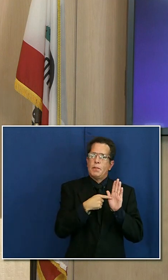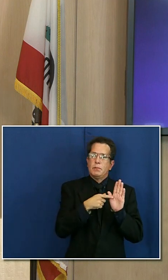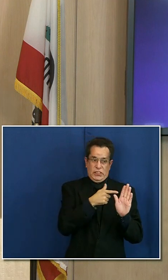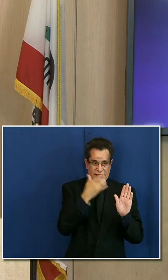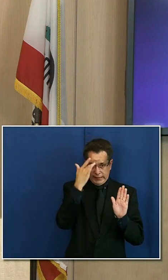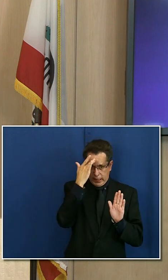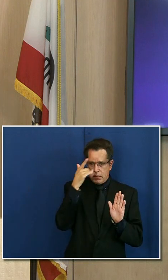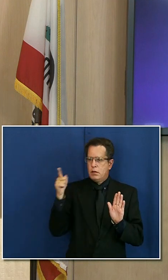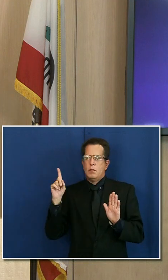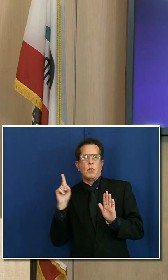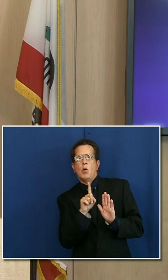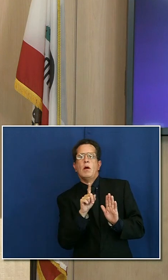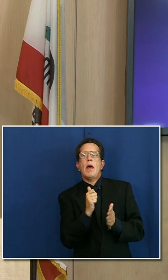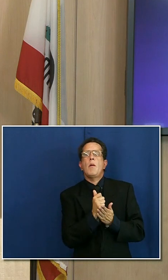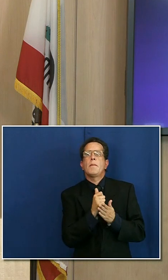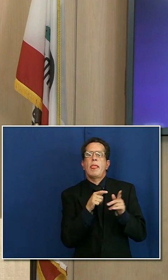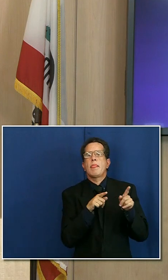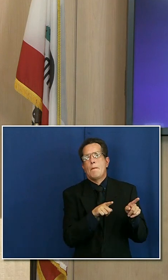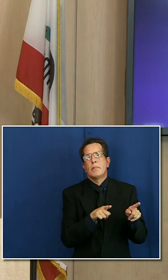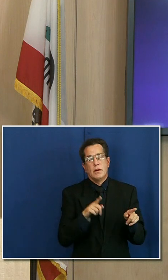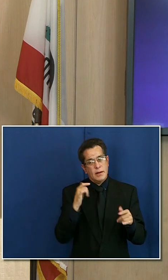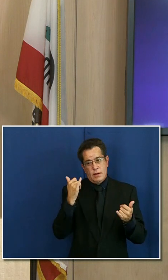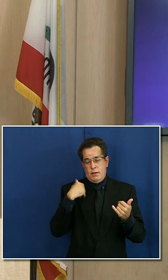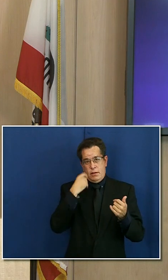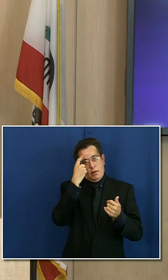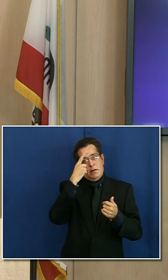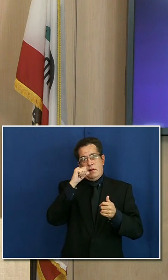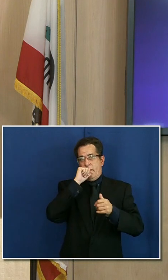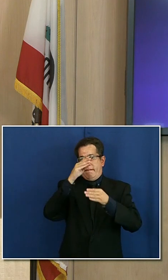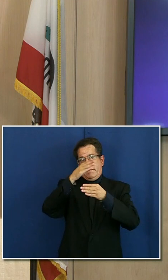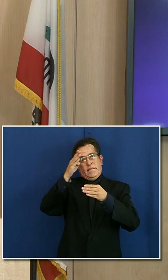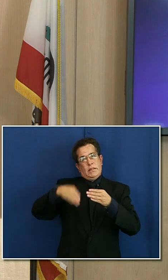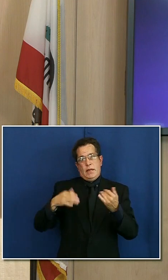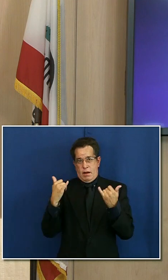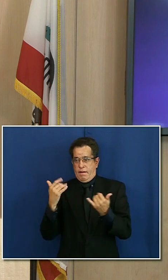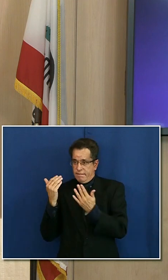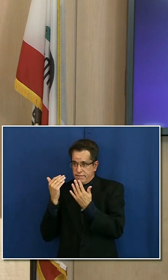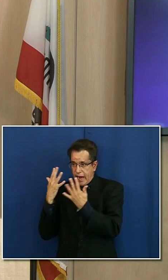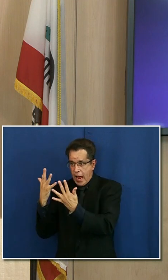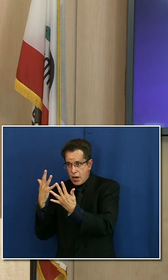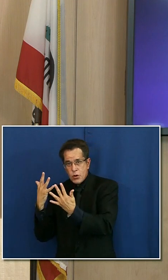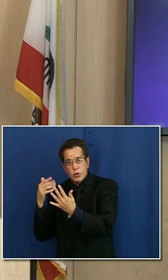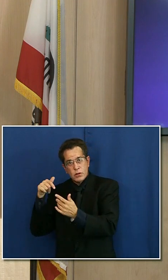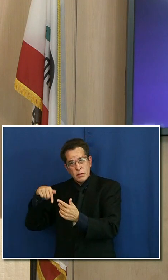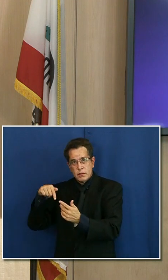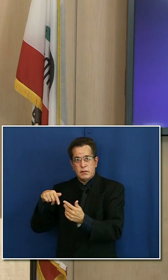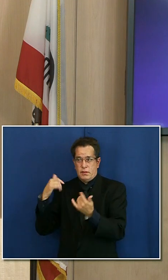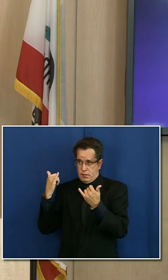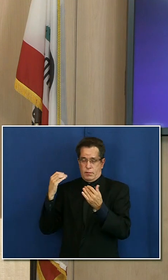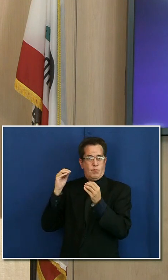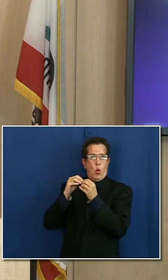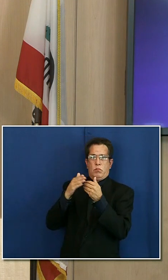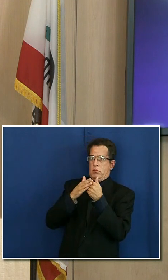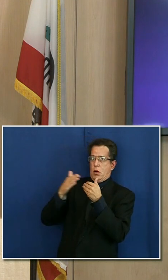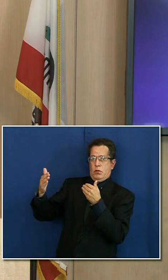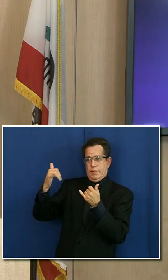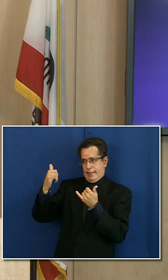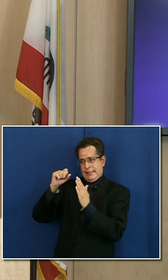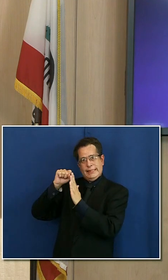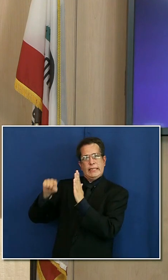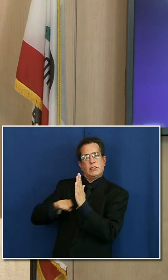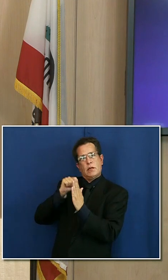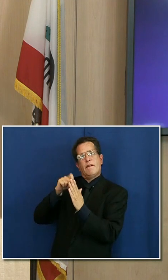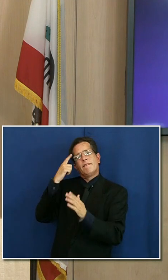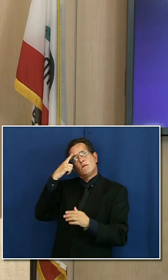be clear, we're not done yet with this fire and the others that may come during this fire season.